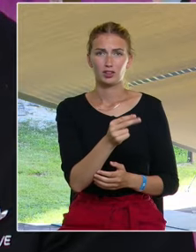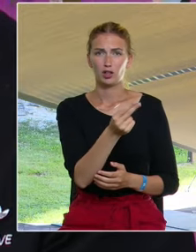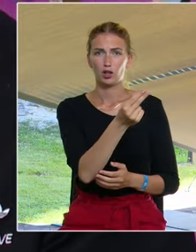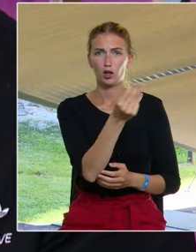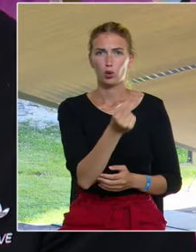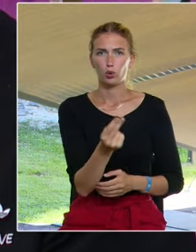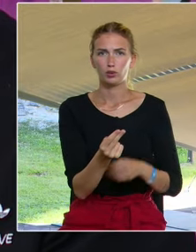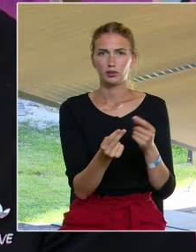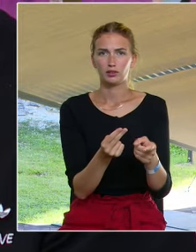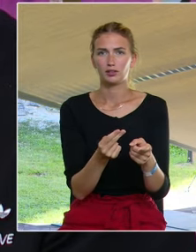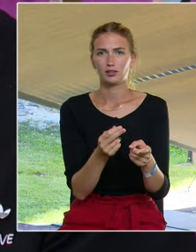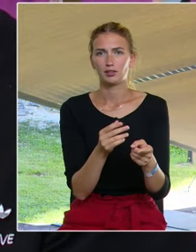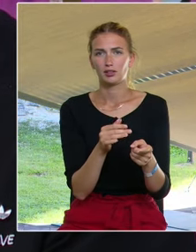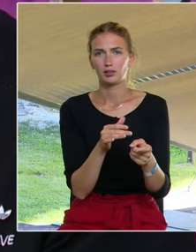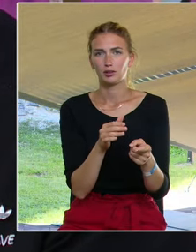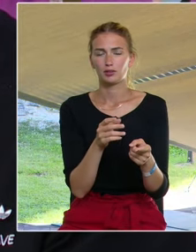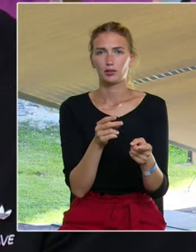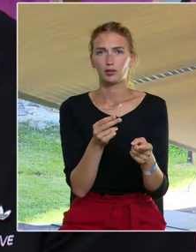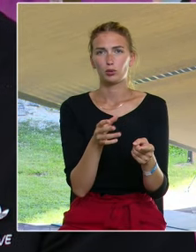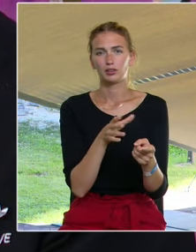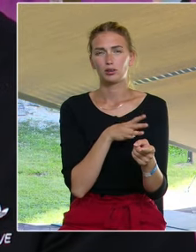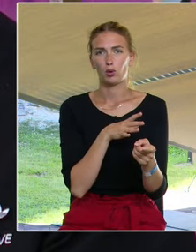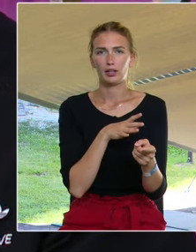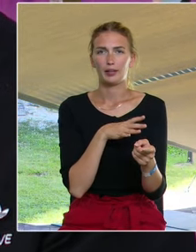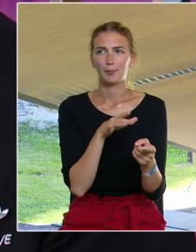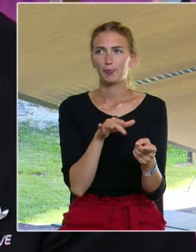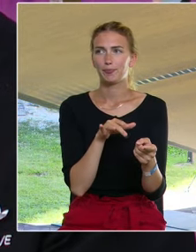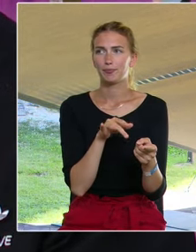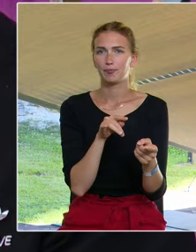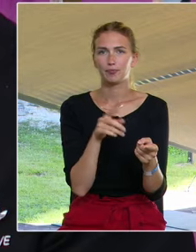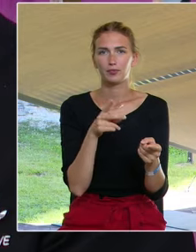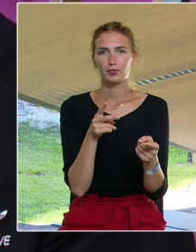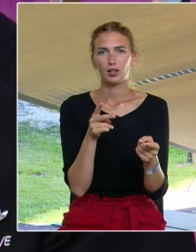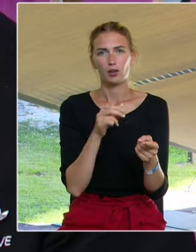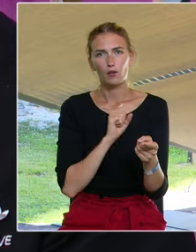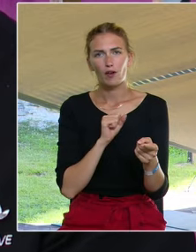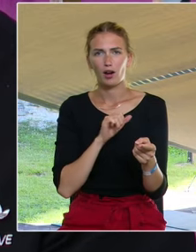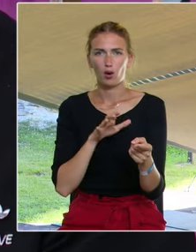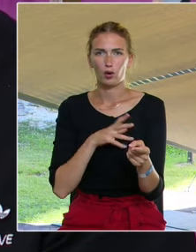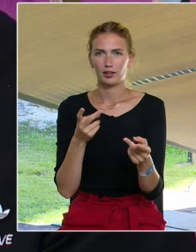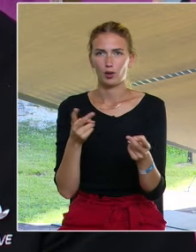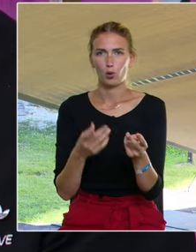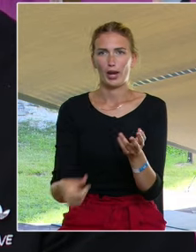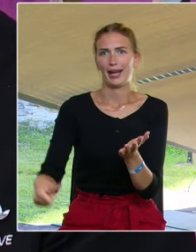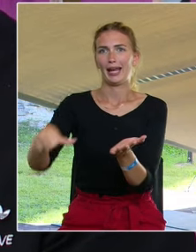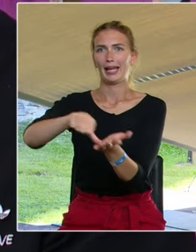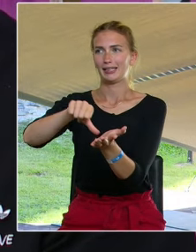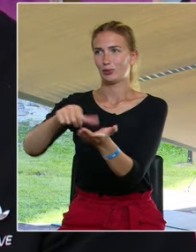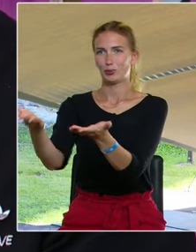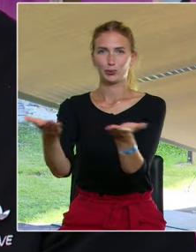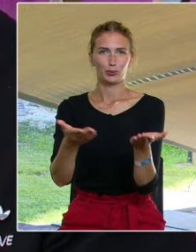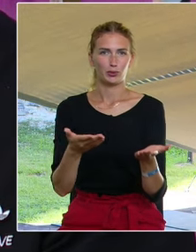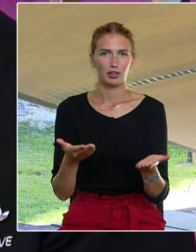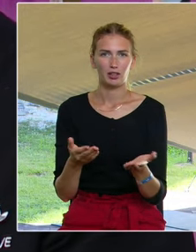first comer to the NFT field, because art has so few performance requirements. Nobody's looking